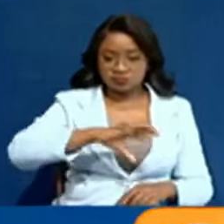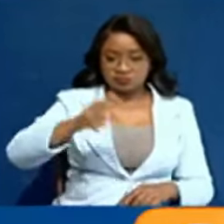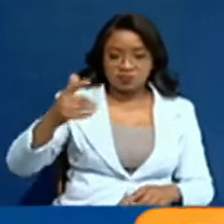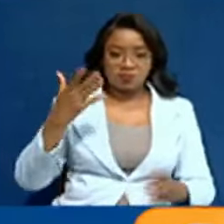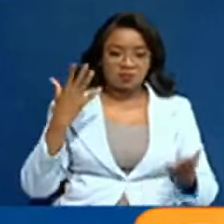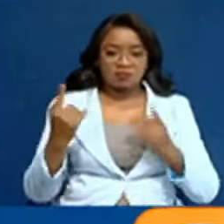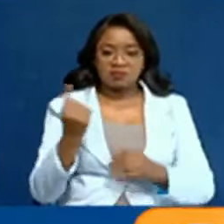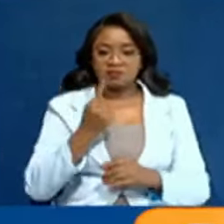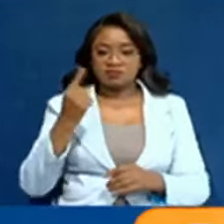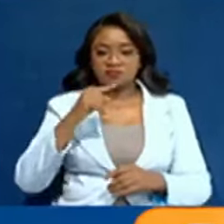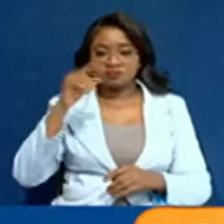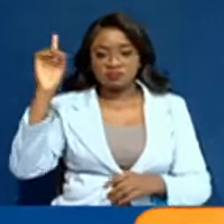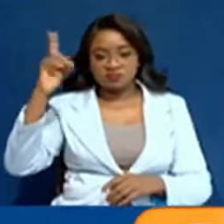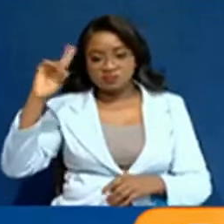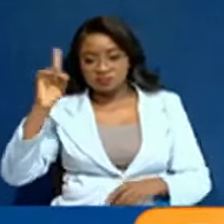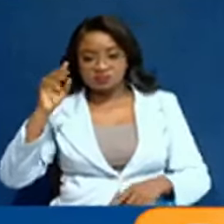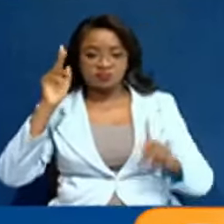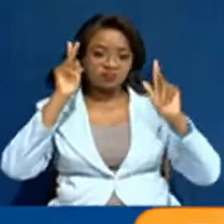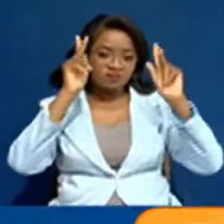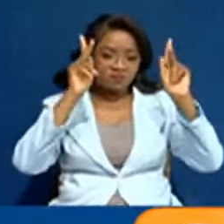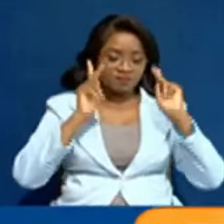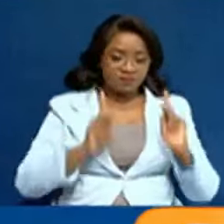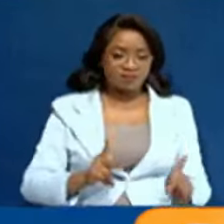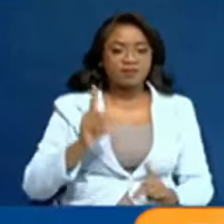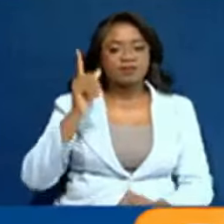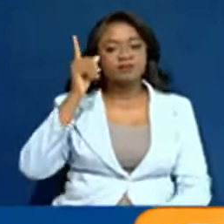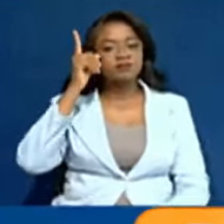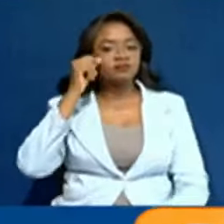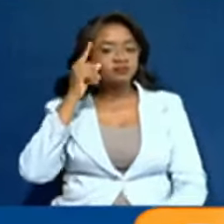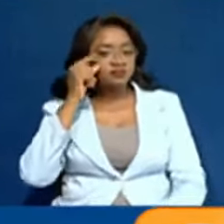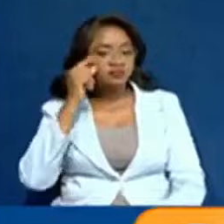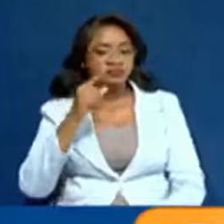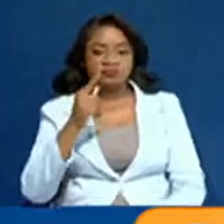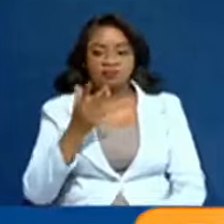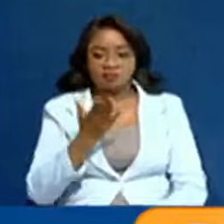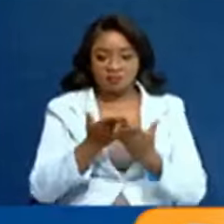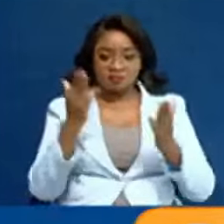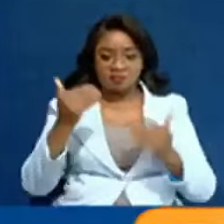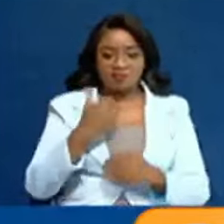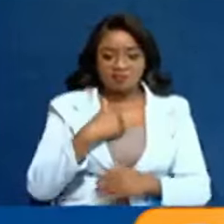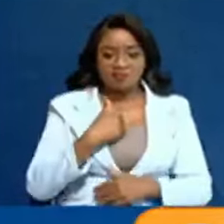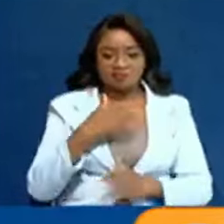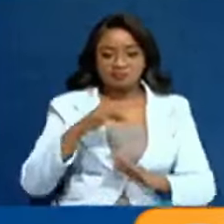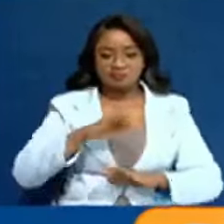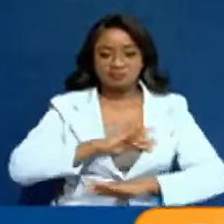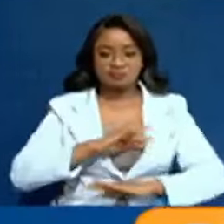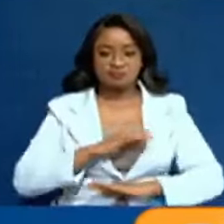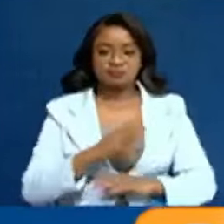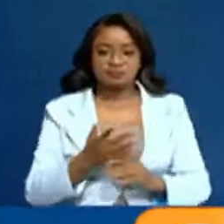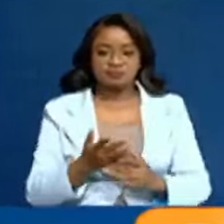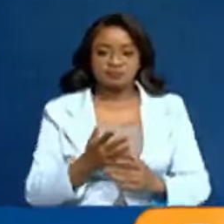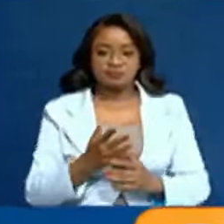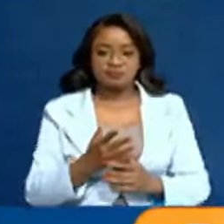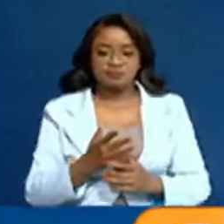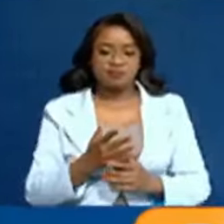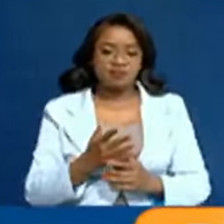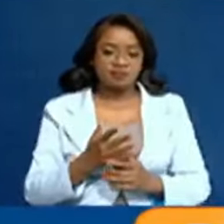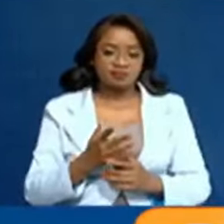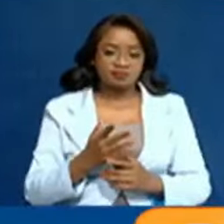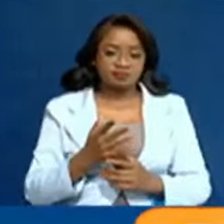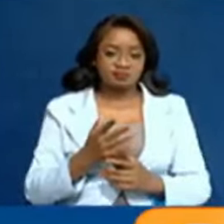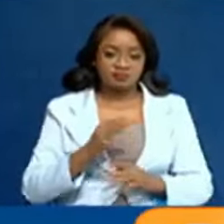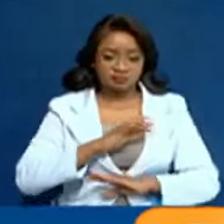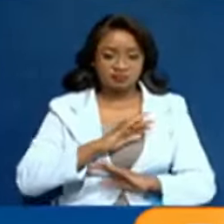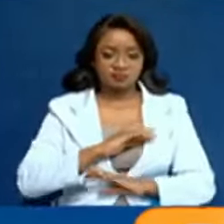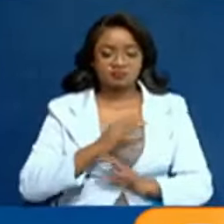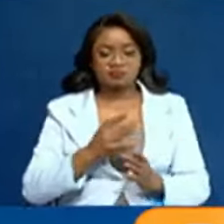Nairobi, Kisumu, and maybe Mombasa, who generate sufficient, not sufficient, but a reasonable amount of revenue